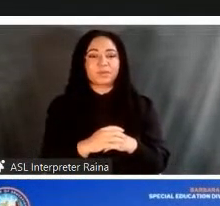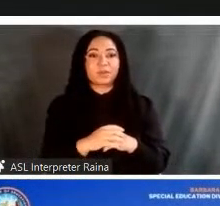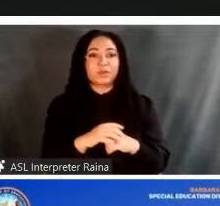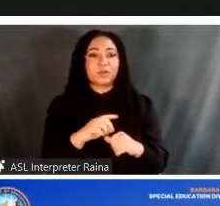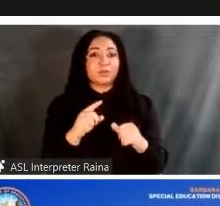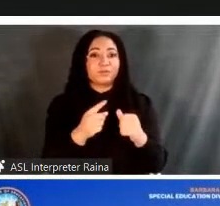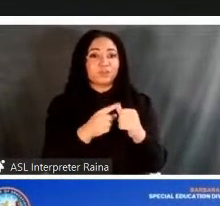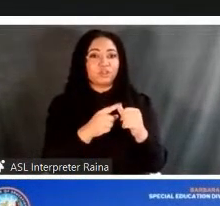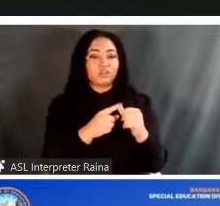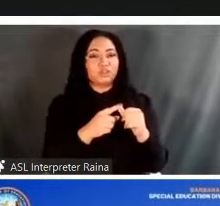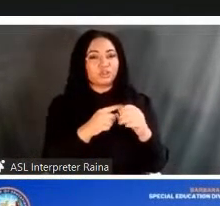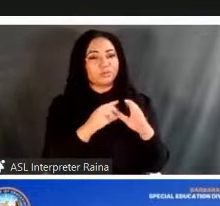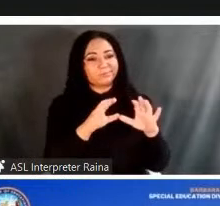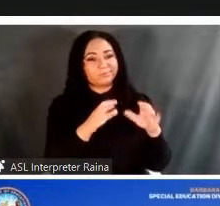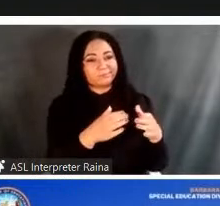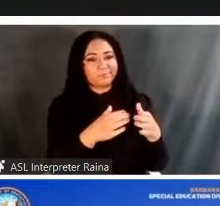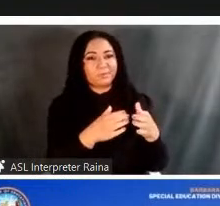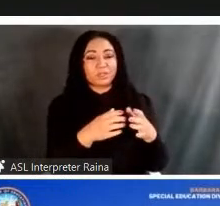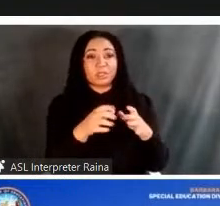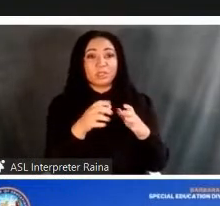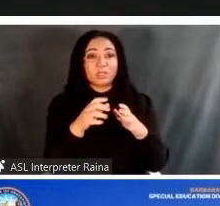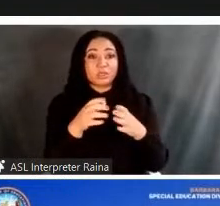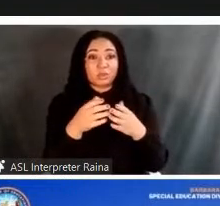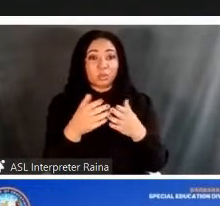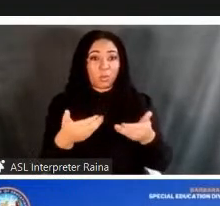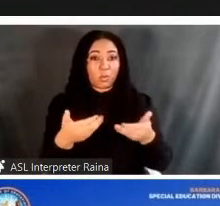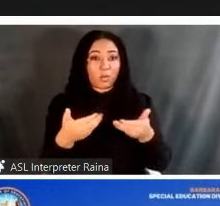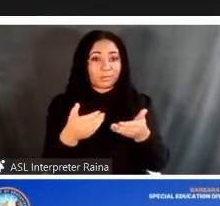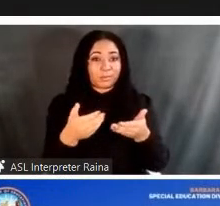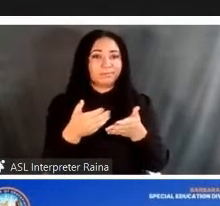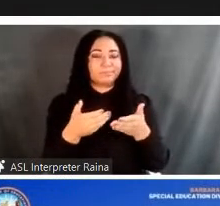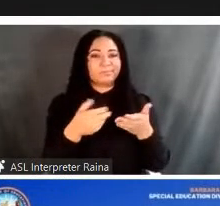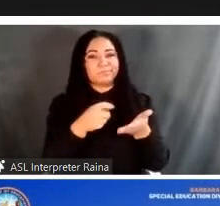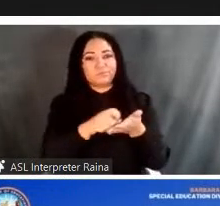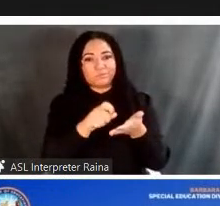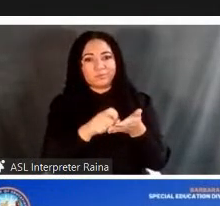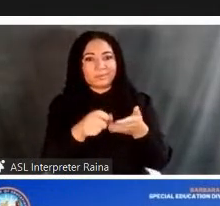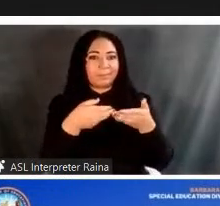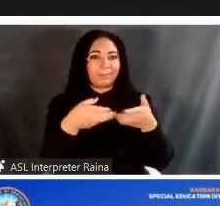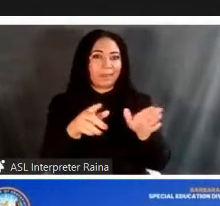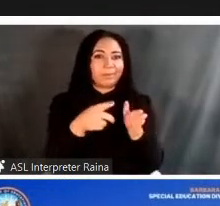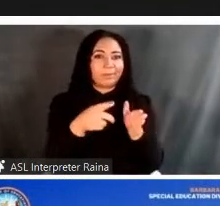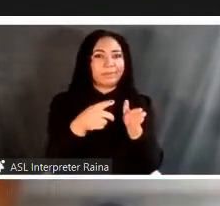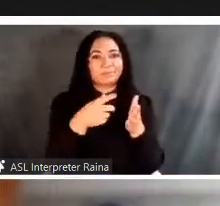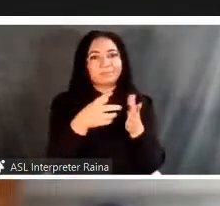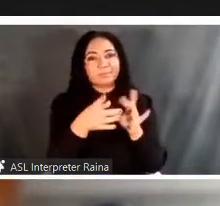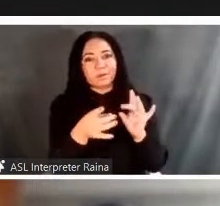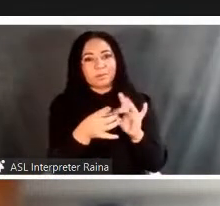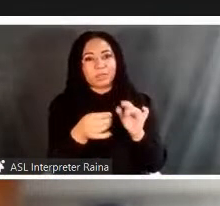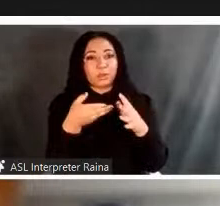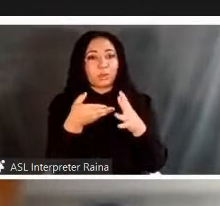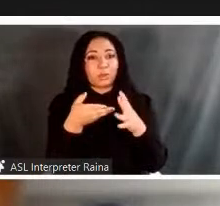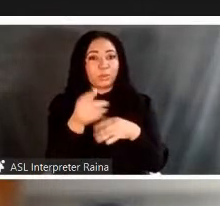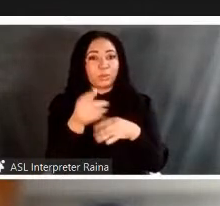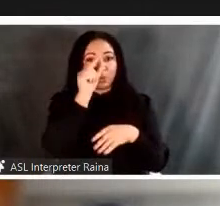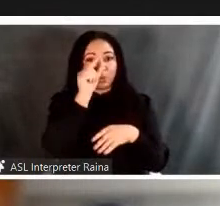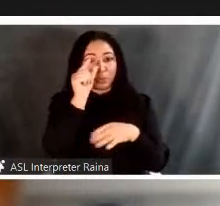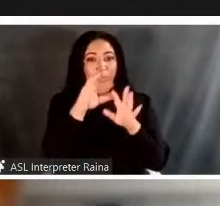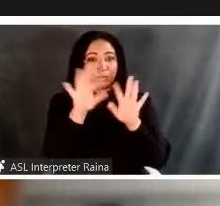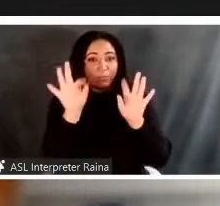to provide written public comment on the first agenda item through Google Forms. As a